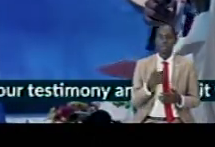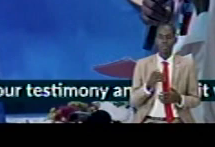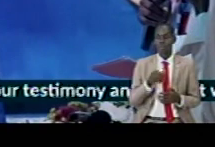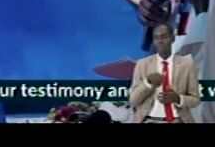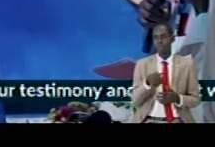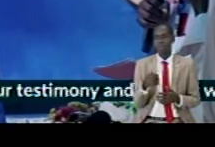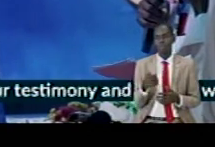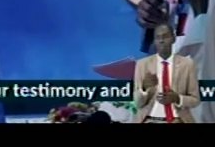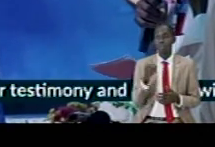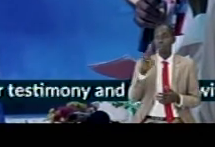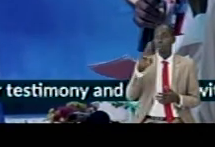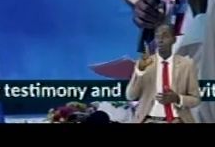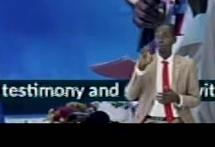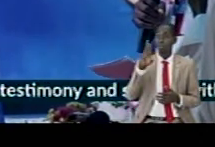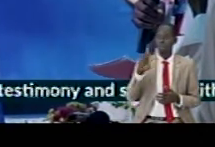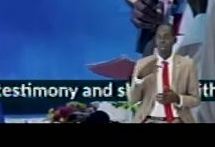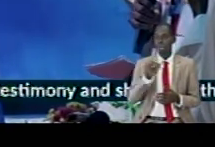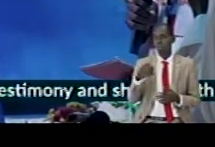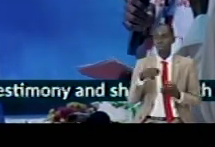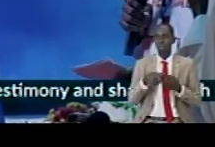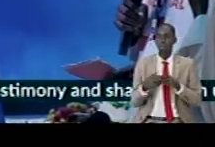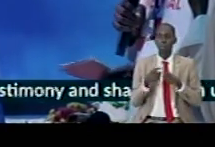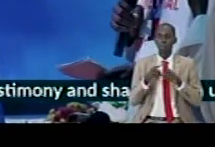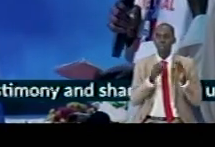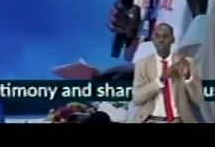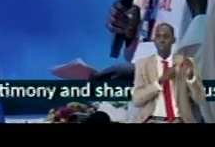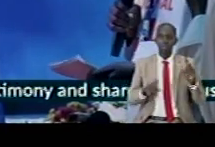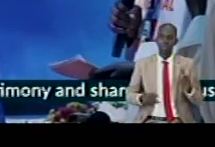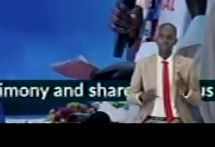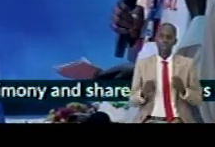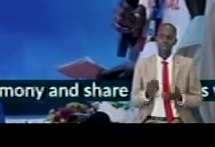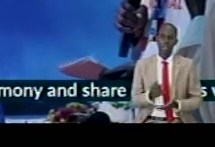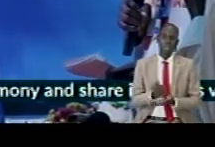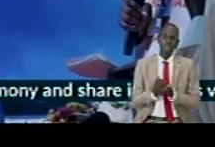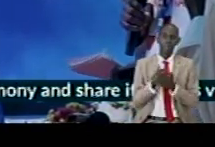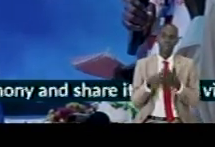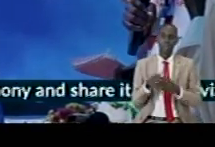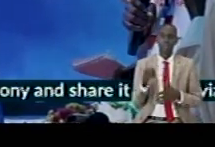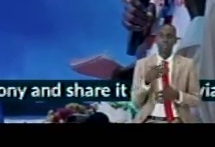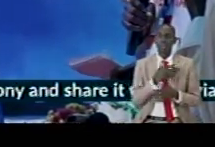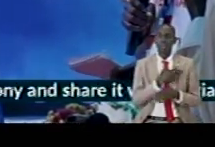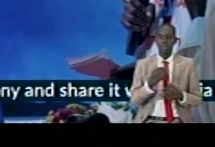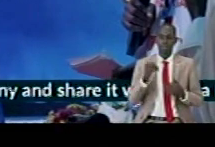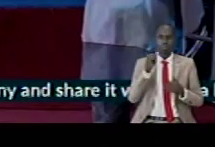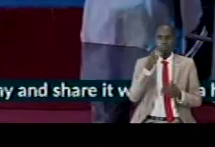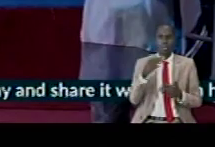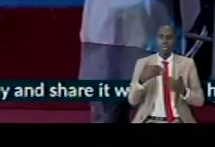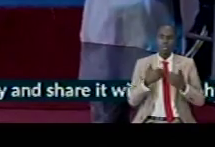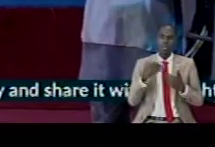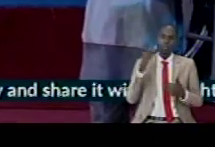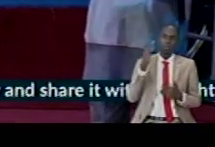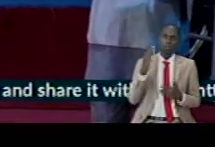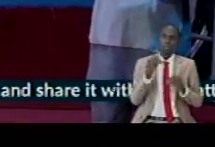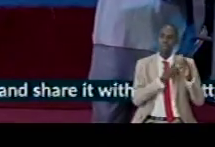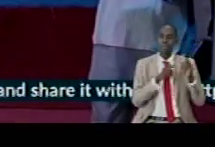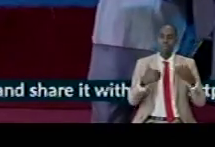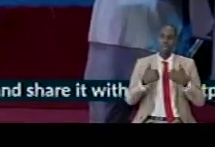problems. But the Lord intervened, and she has a testimony to share. The Lord has removed that fear